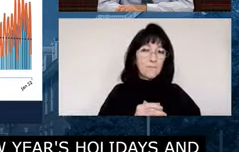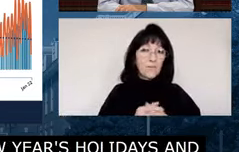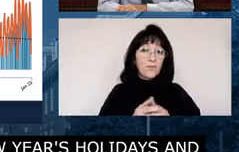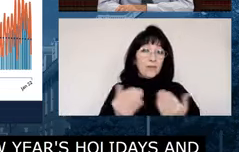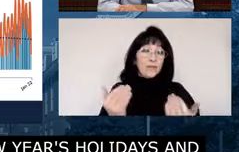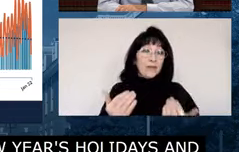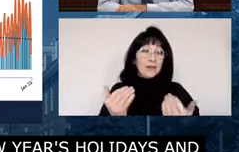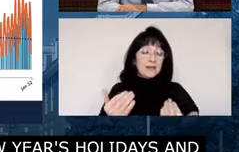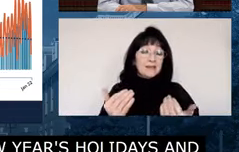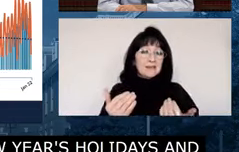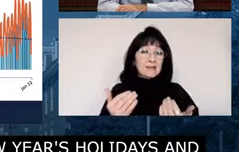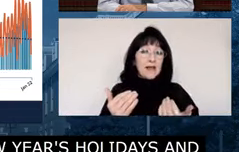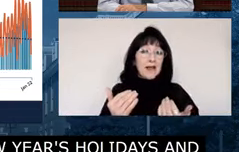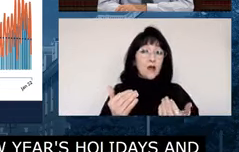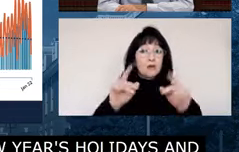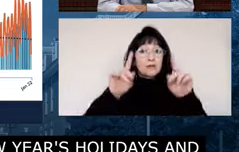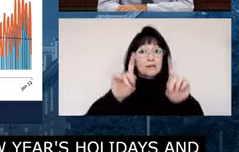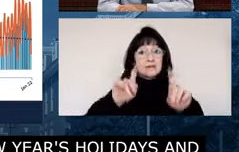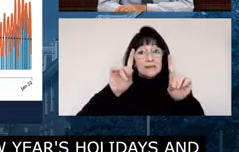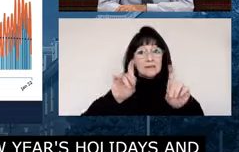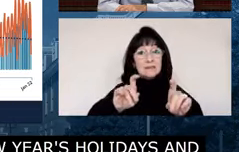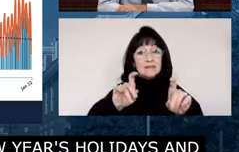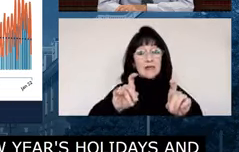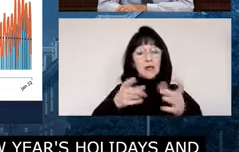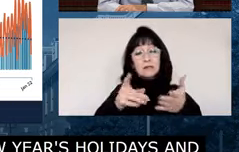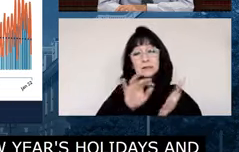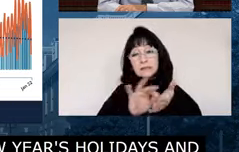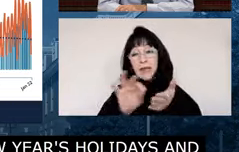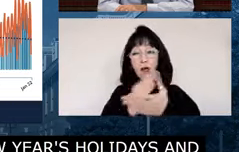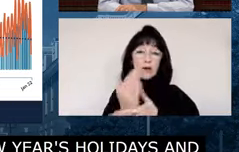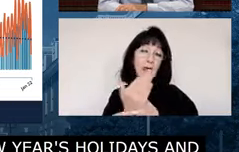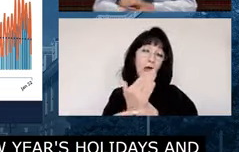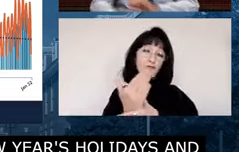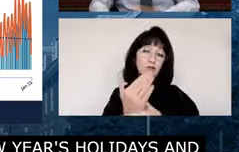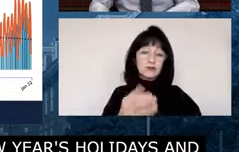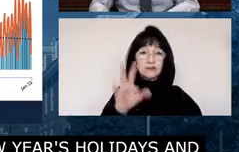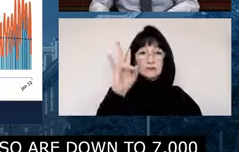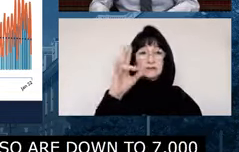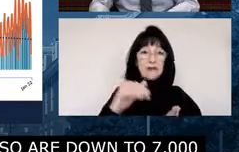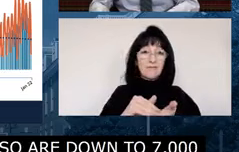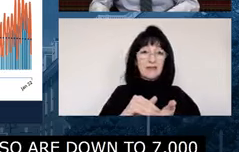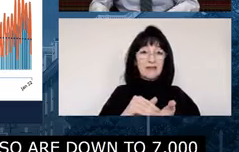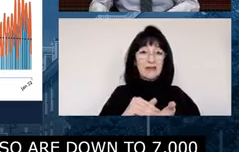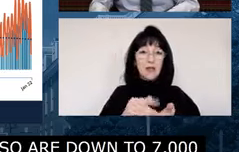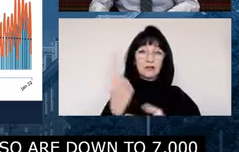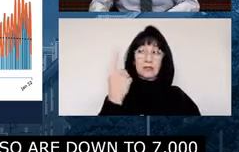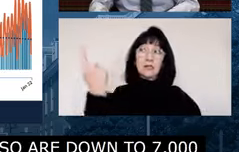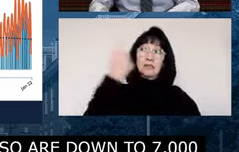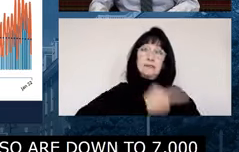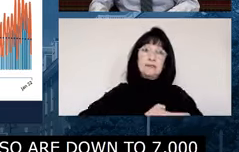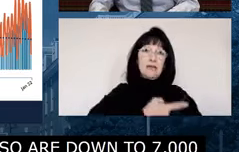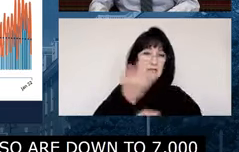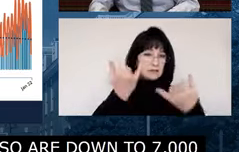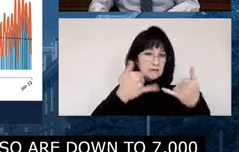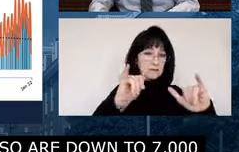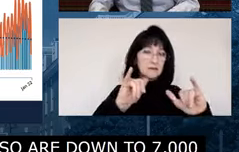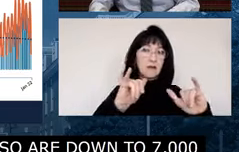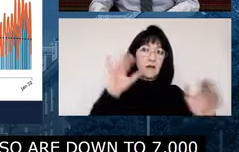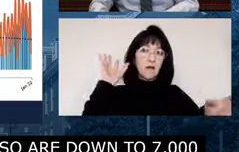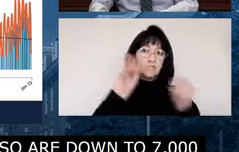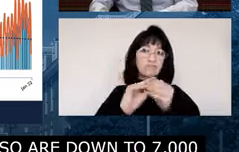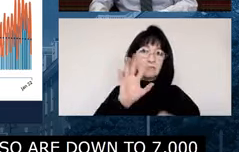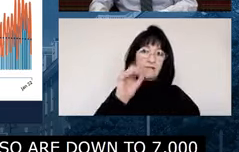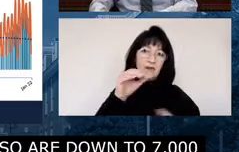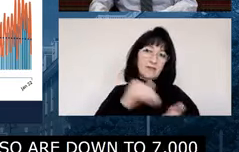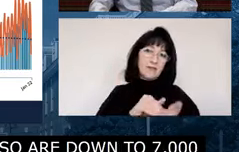7,000 a day on a 7-day moving average. That's still 50,000 a week, so it's still a big number there,